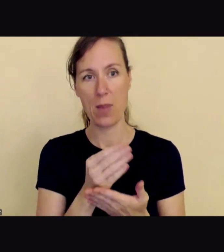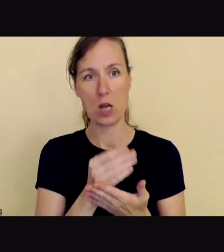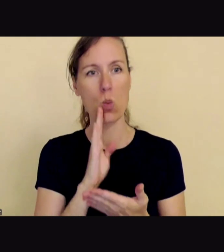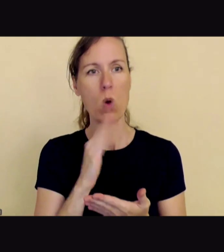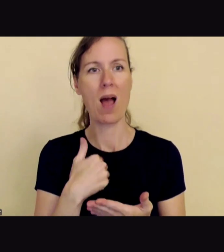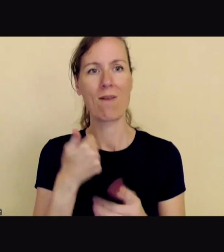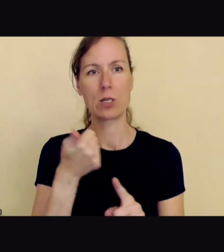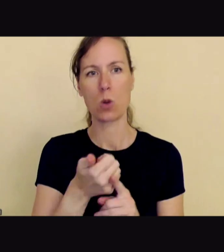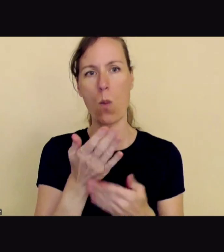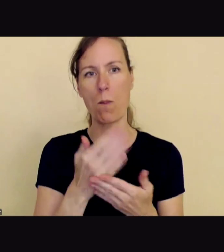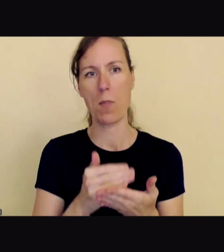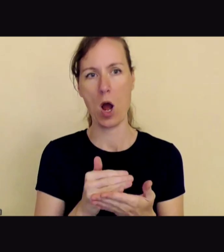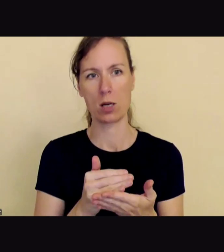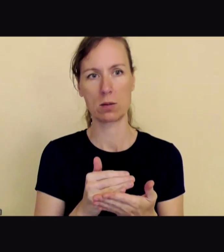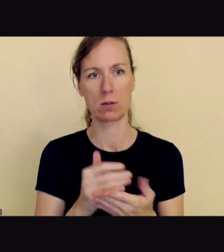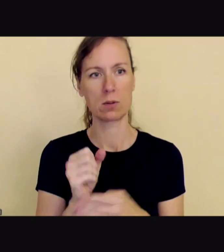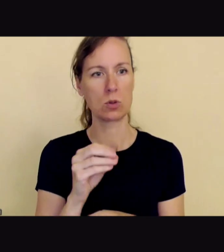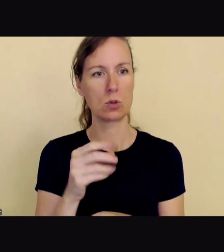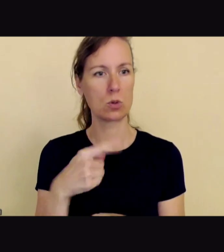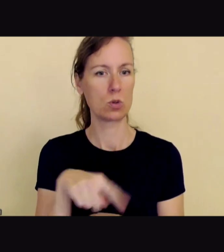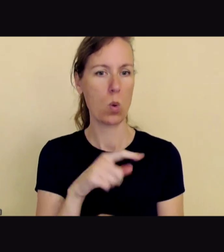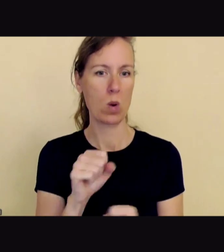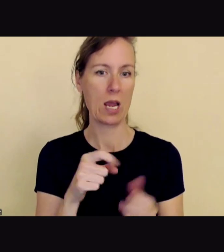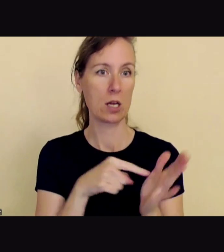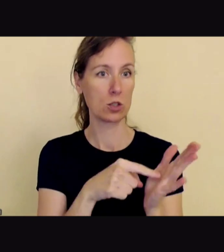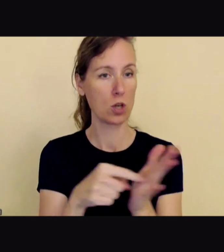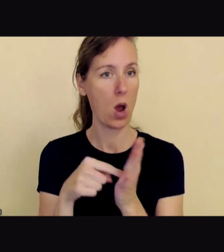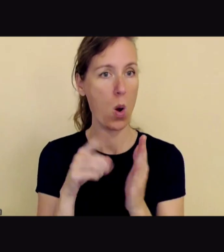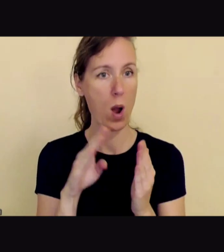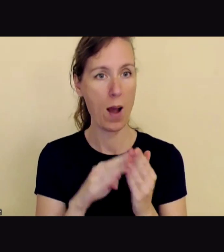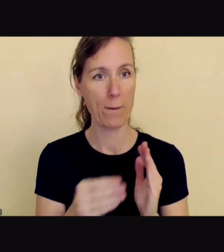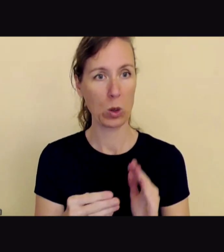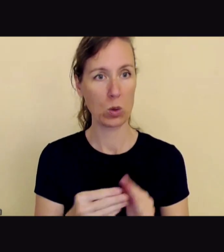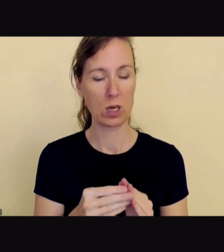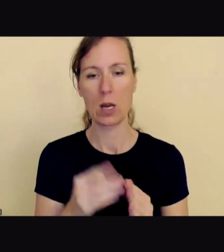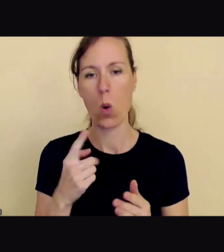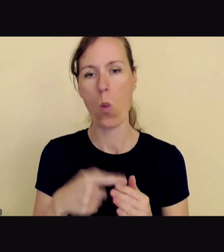that we can show the community what we're